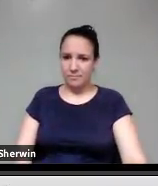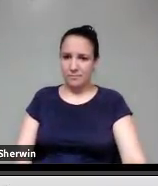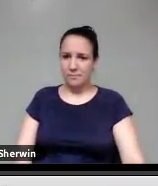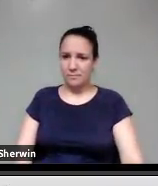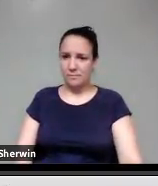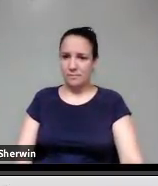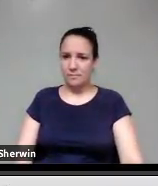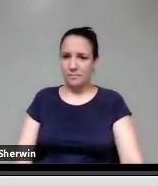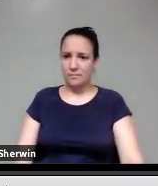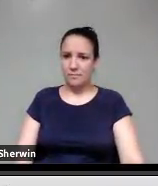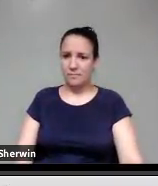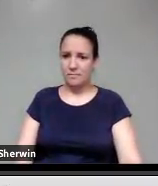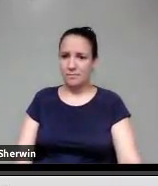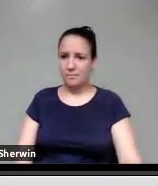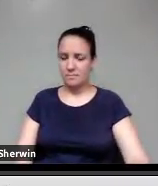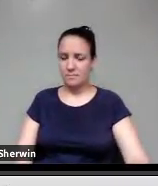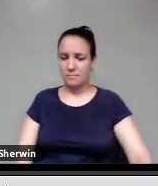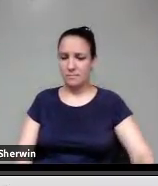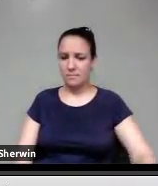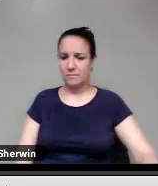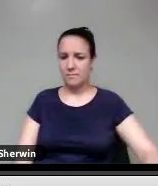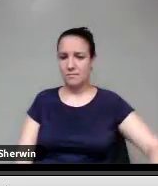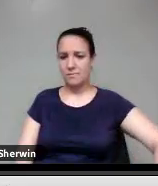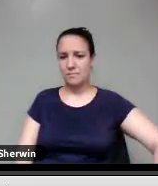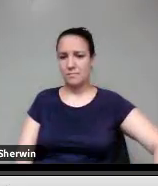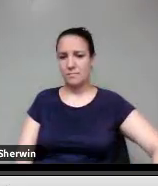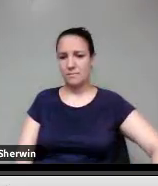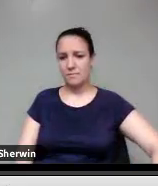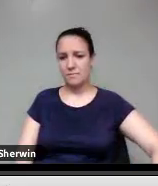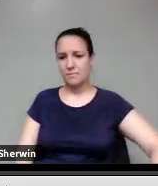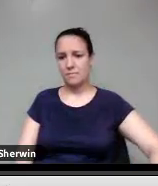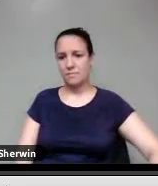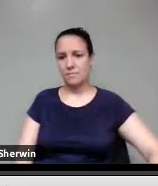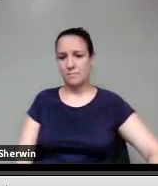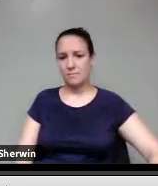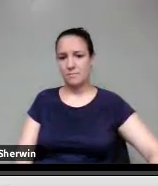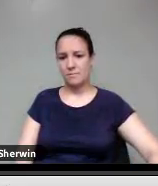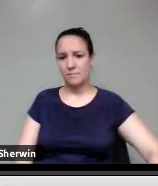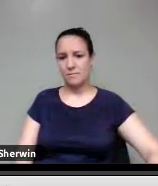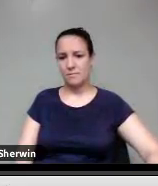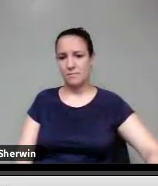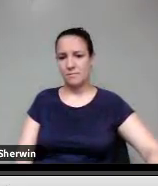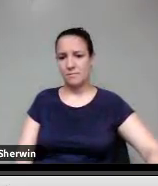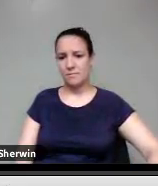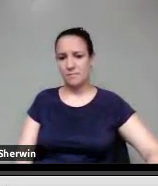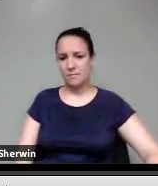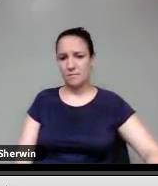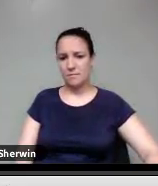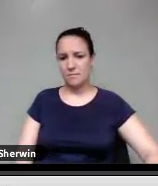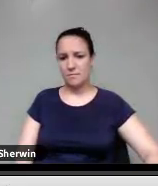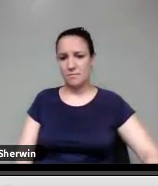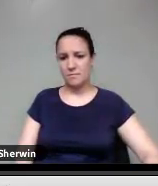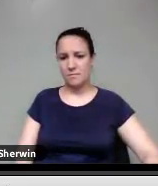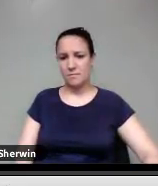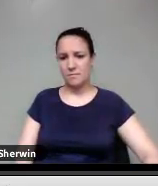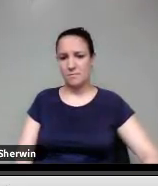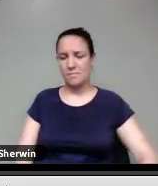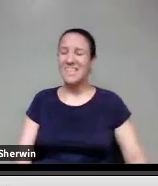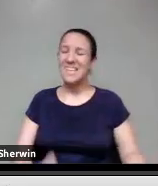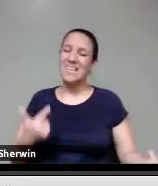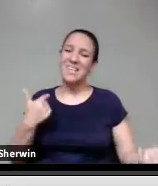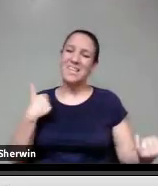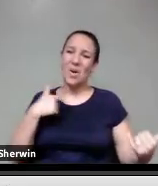Because we're pretty, as a creature and as a species, we're pretty lazy, if you will. That's not probably the right term, but